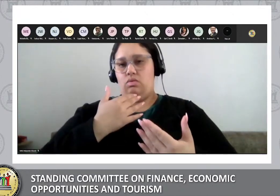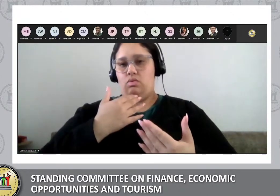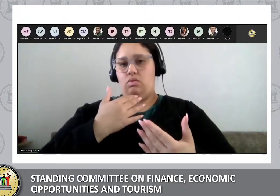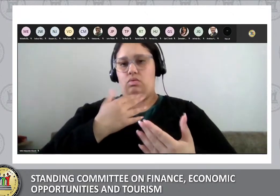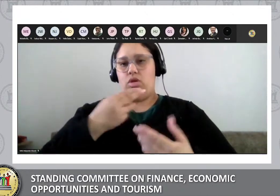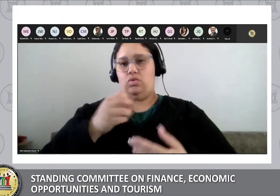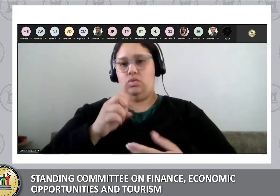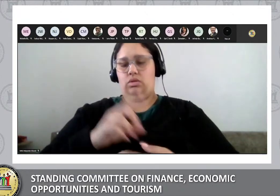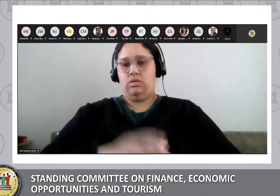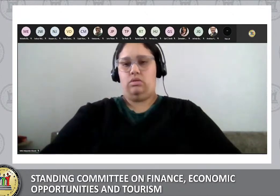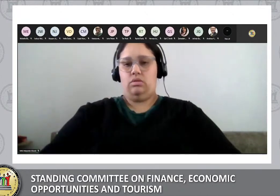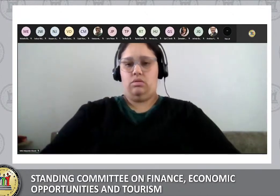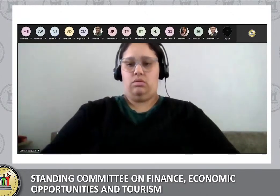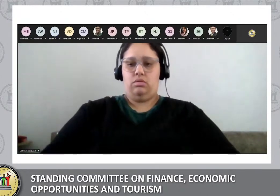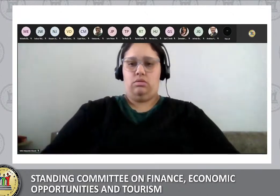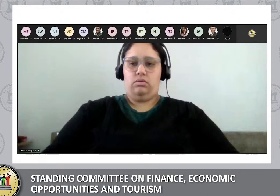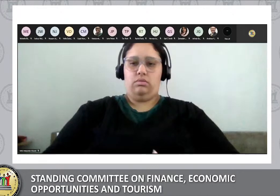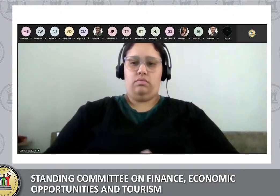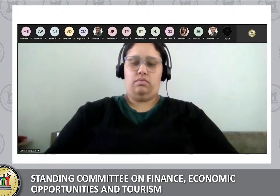you, HOD.